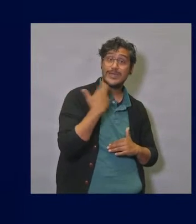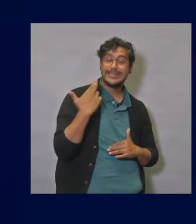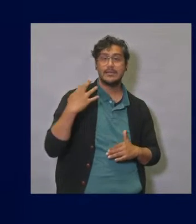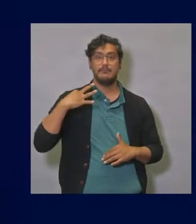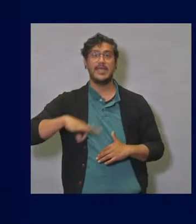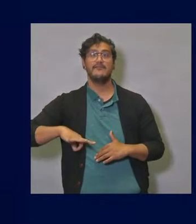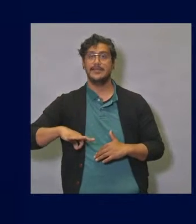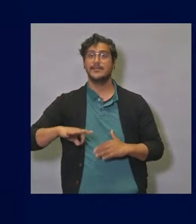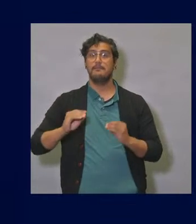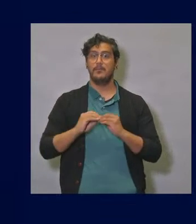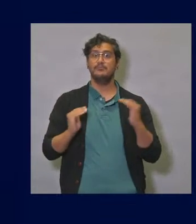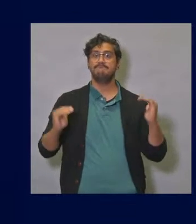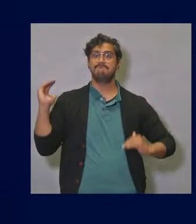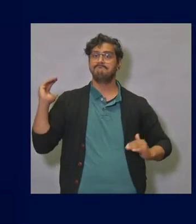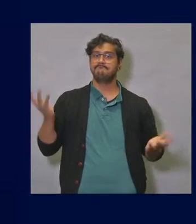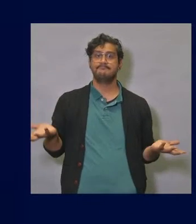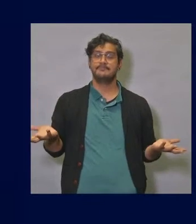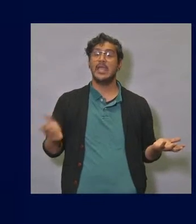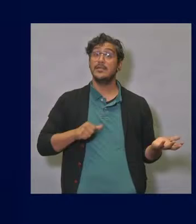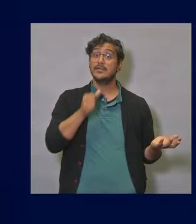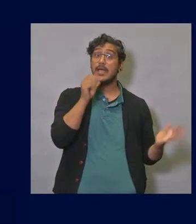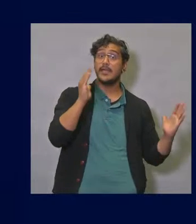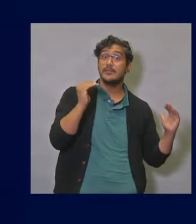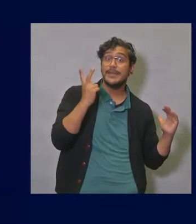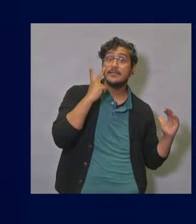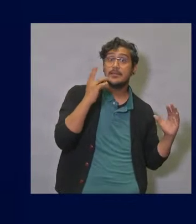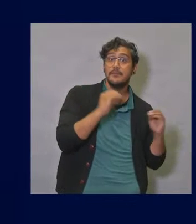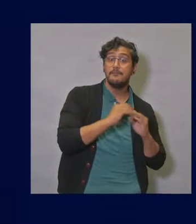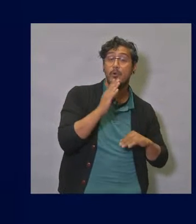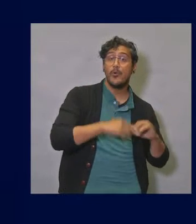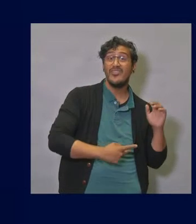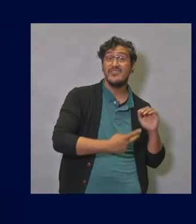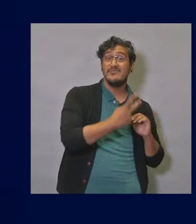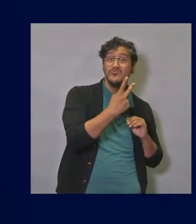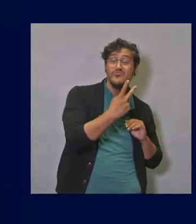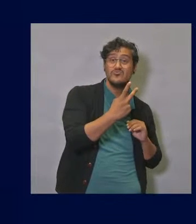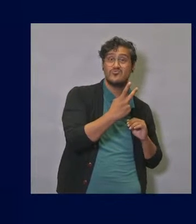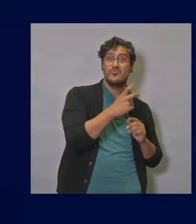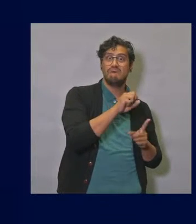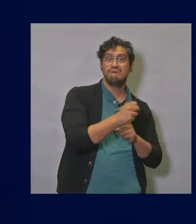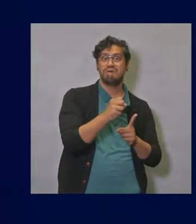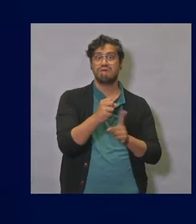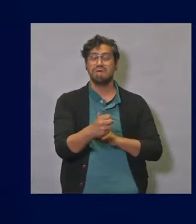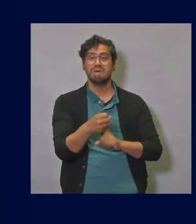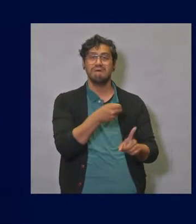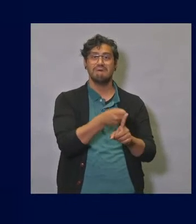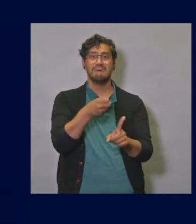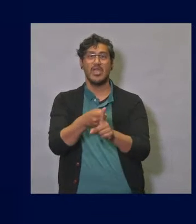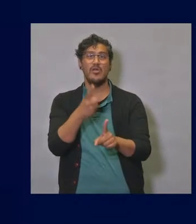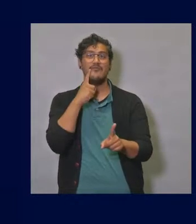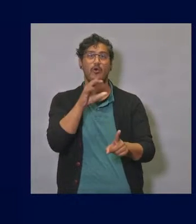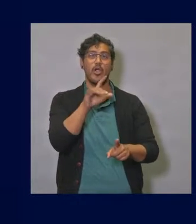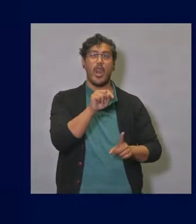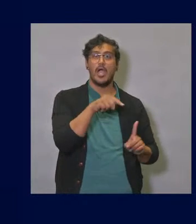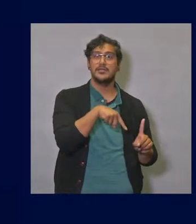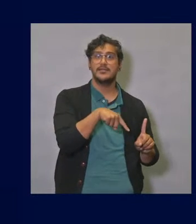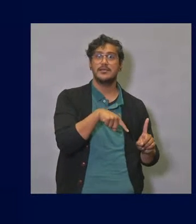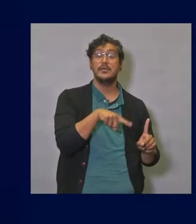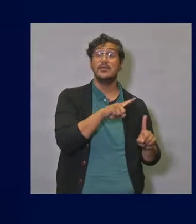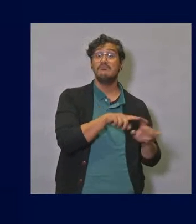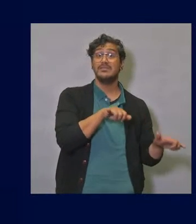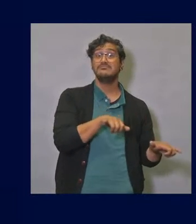dramatic. We wouldn't expect to see more than 2 cases of severe clotting for every million vaccines administered, while the